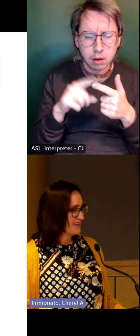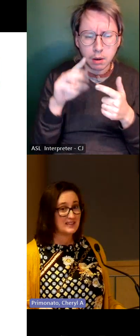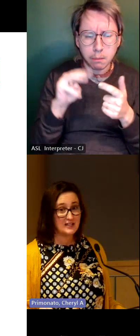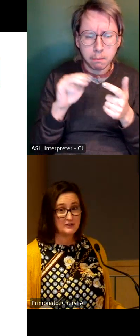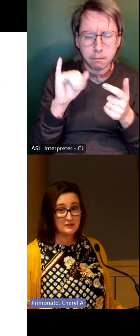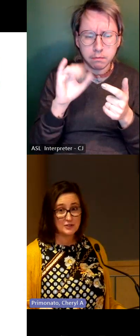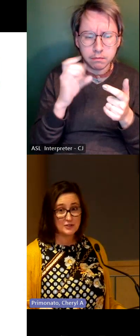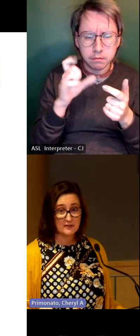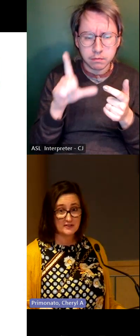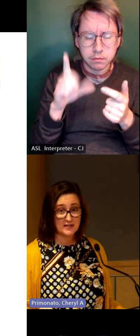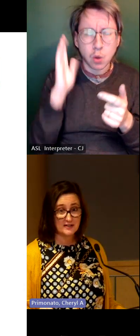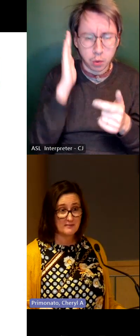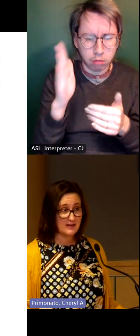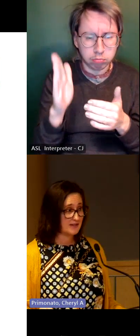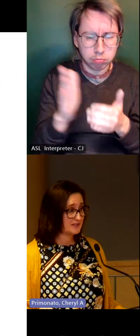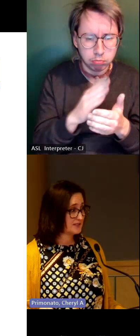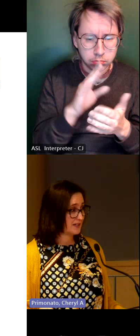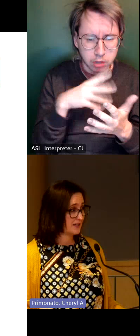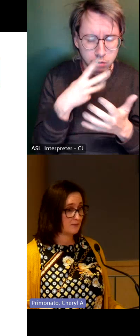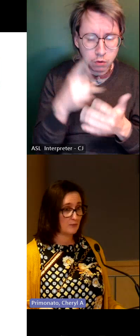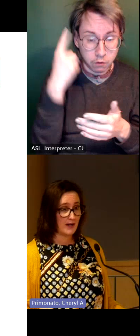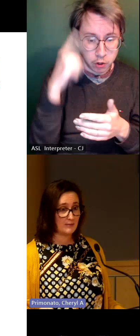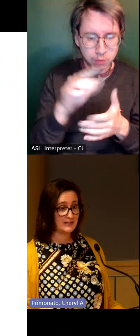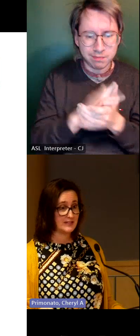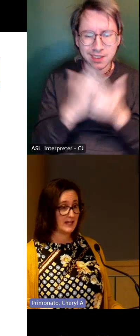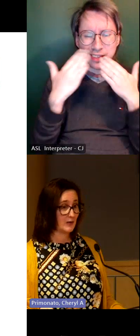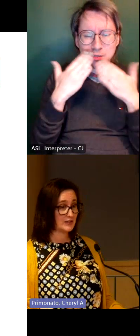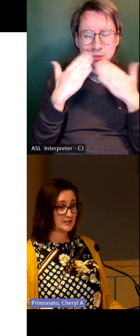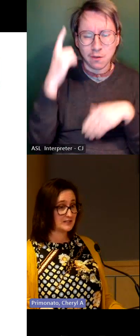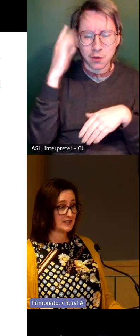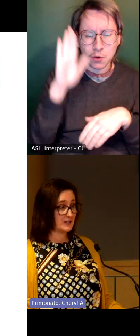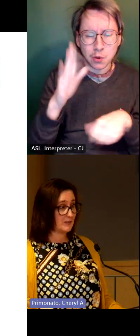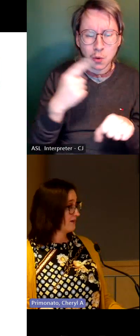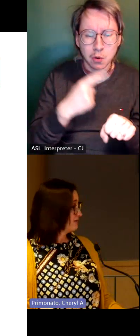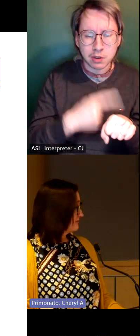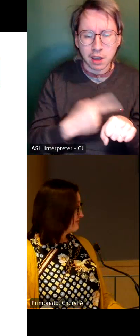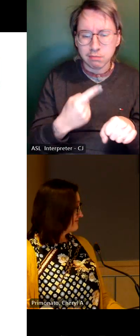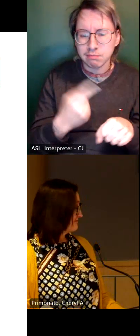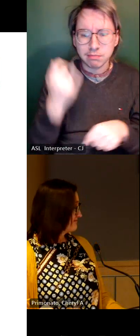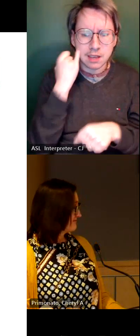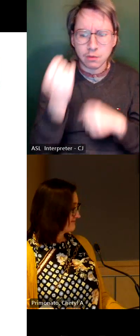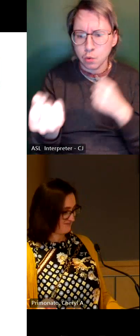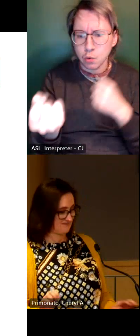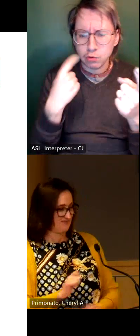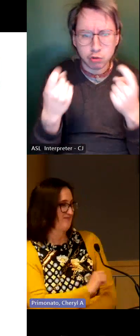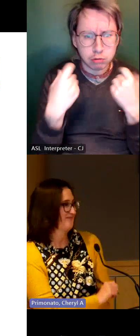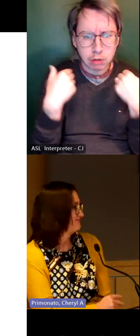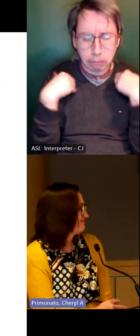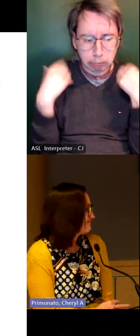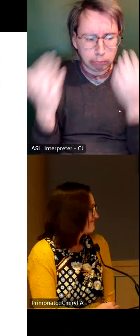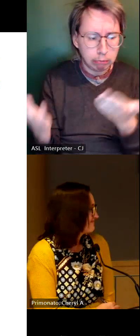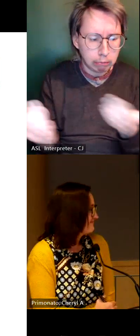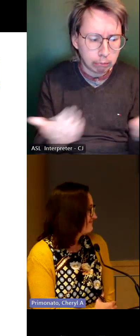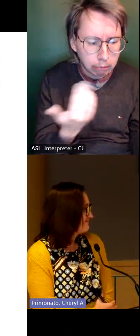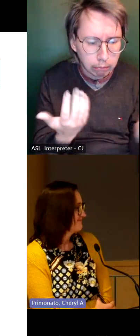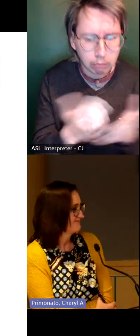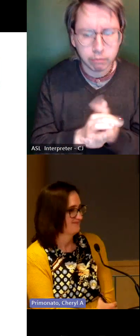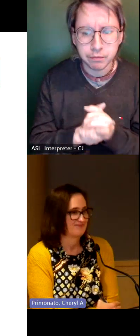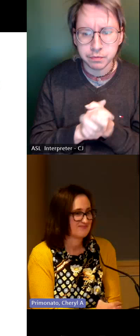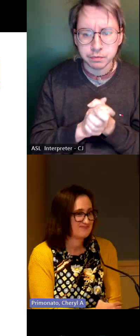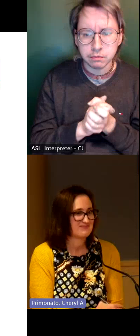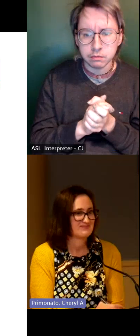scheduled. Thank you so much for your time, and we're happy to take any questions. Yeah. Does